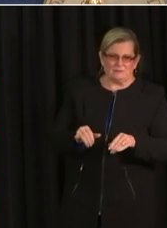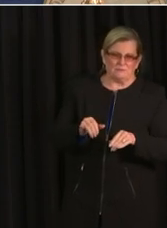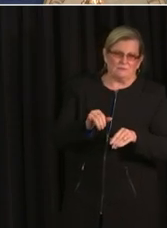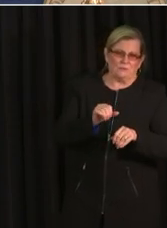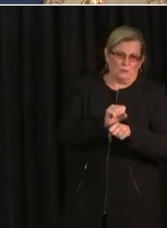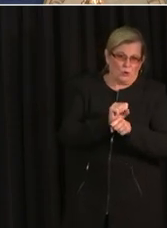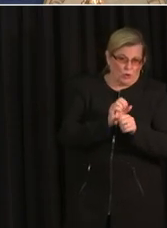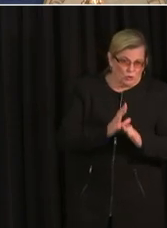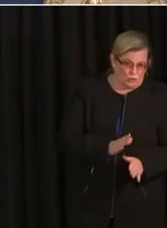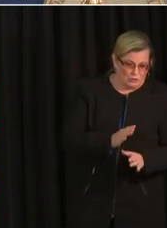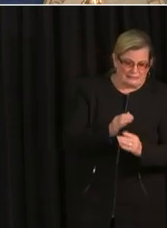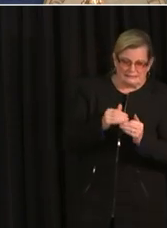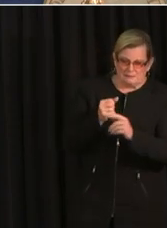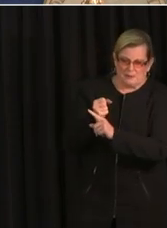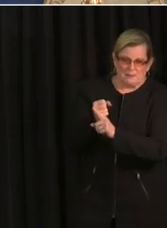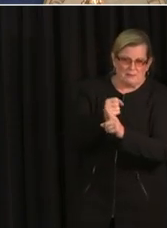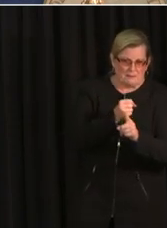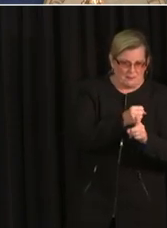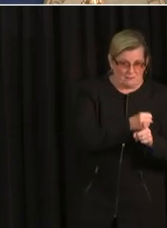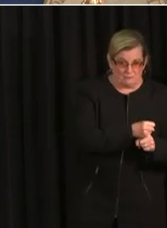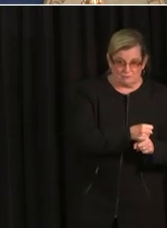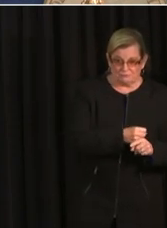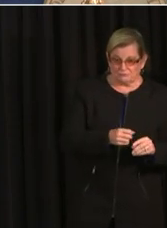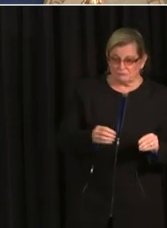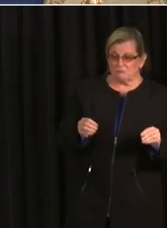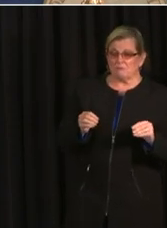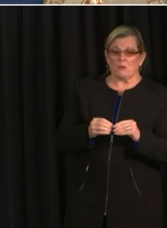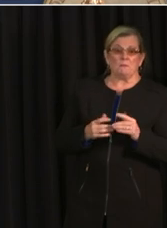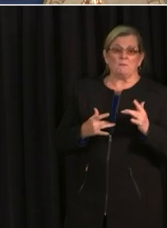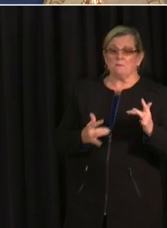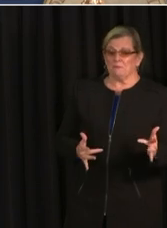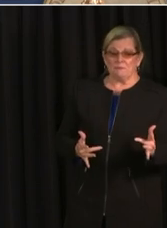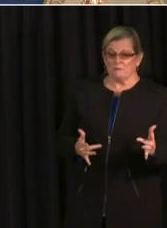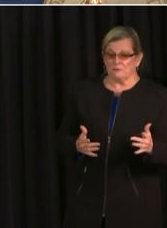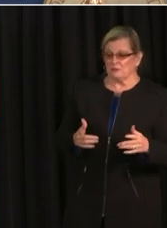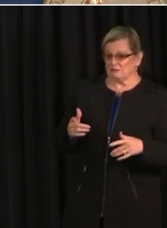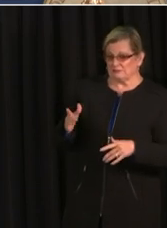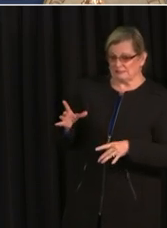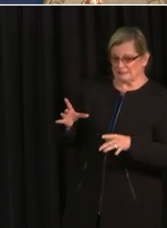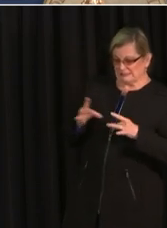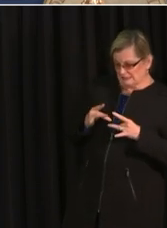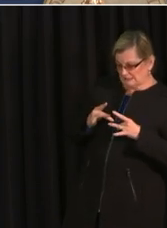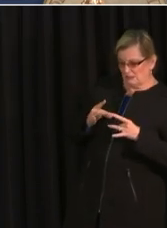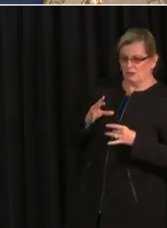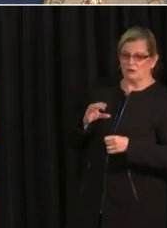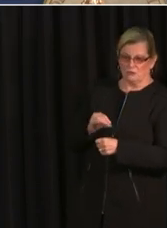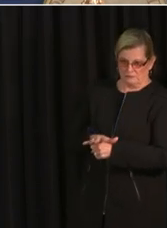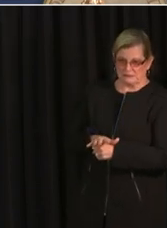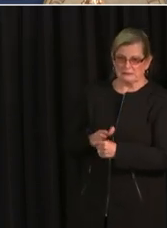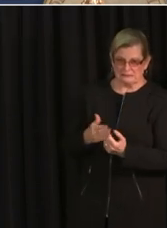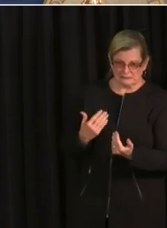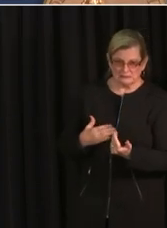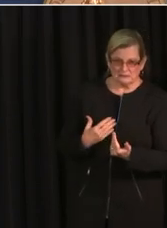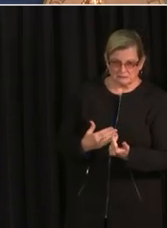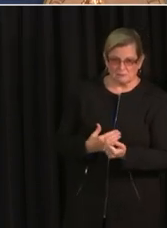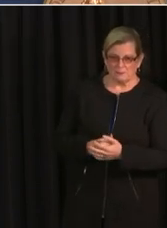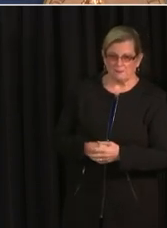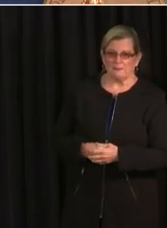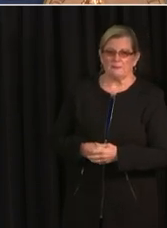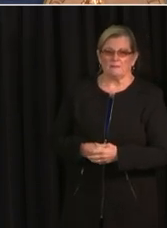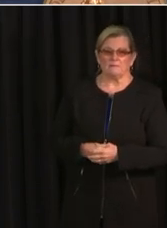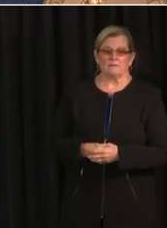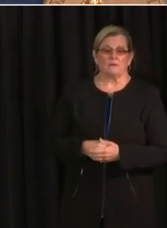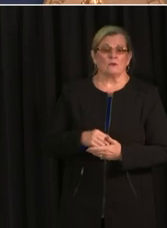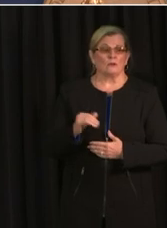support these vulnerable populations are more likely to get the disease. We also